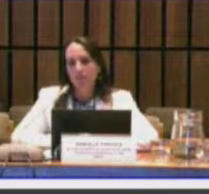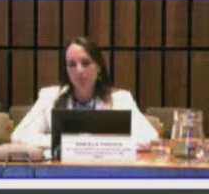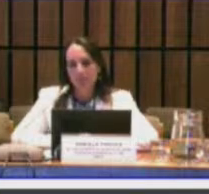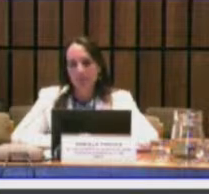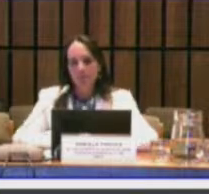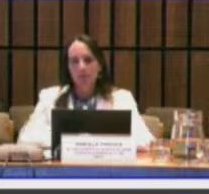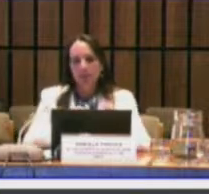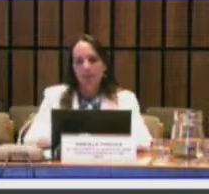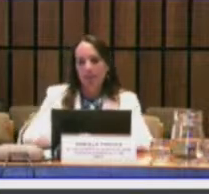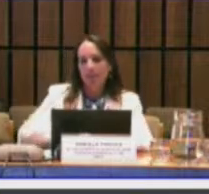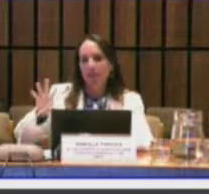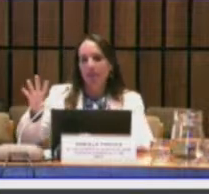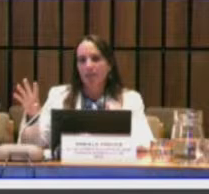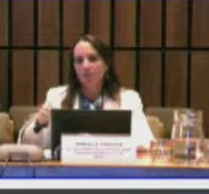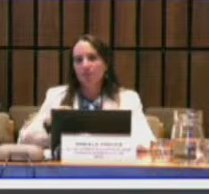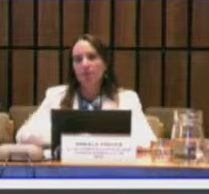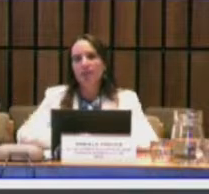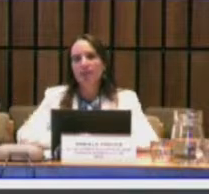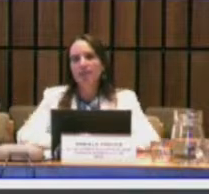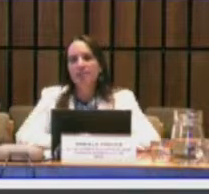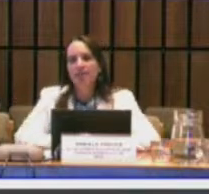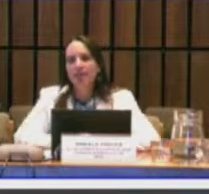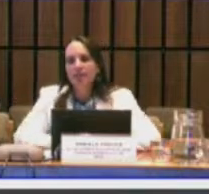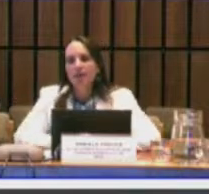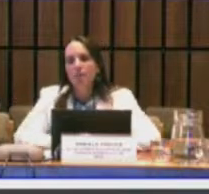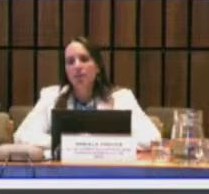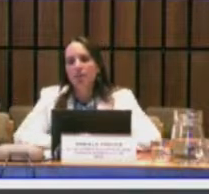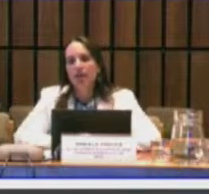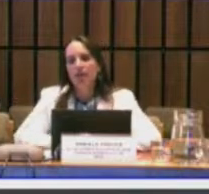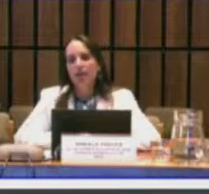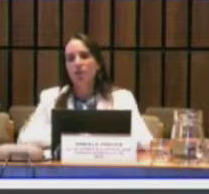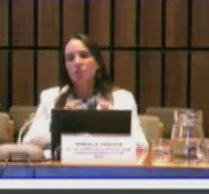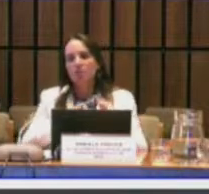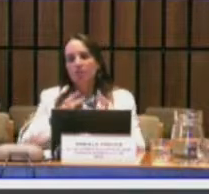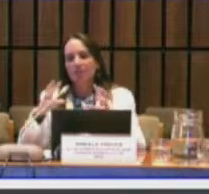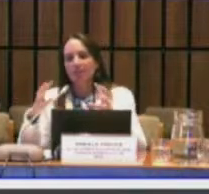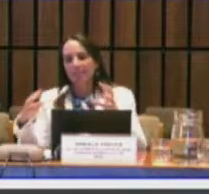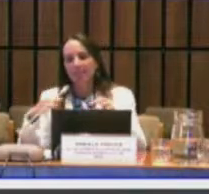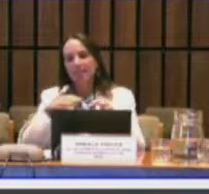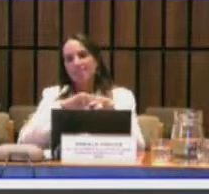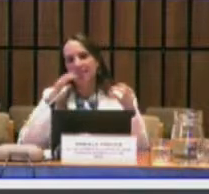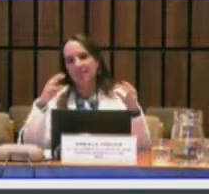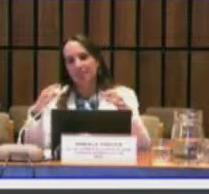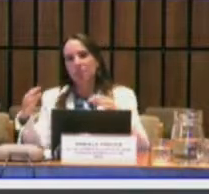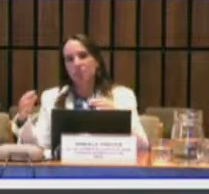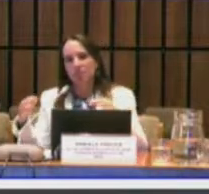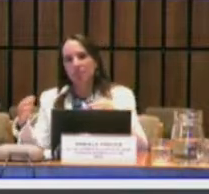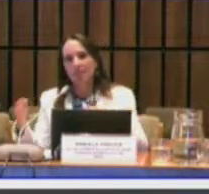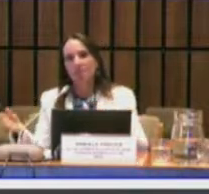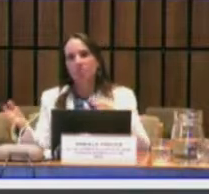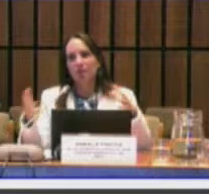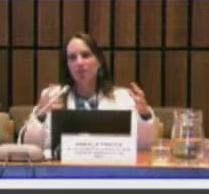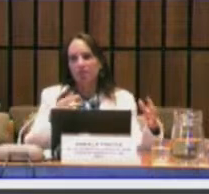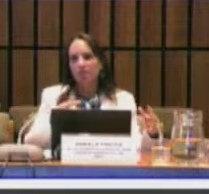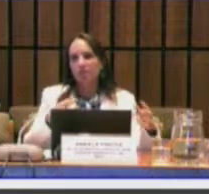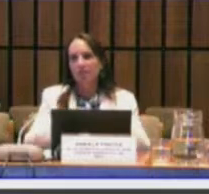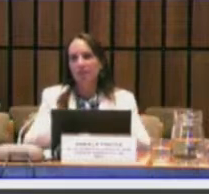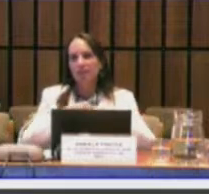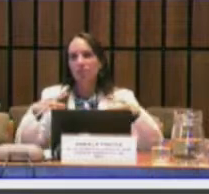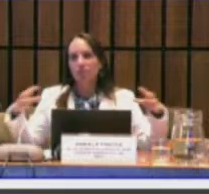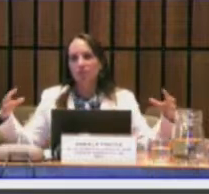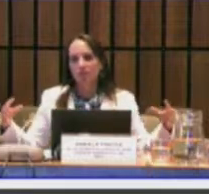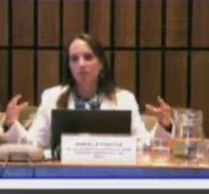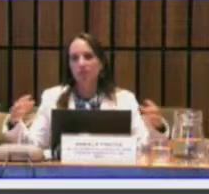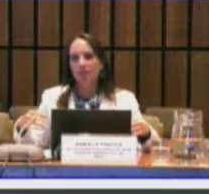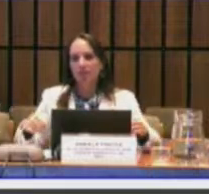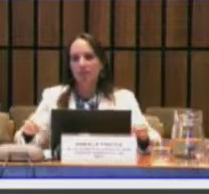Mexico that did pizza tests. On the right, we see how the